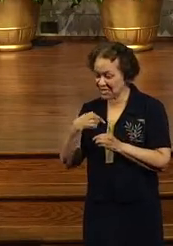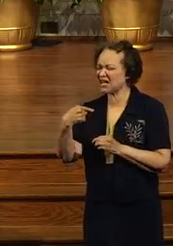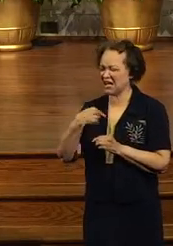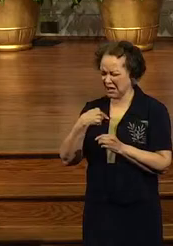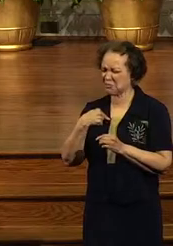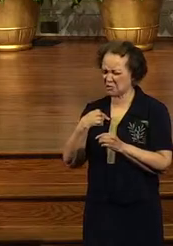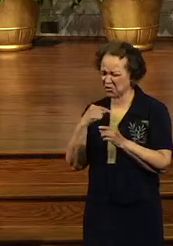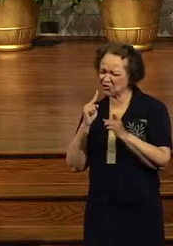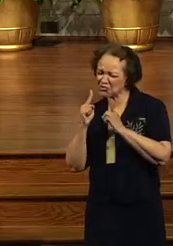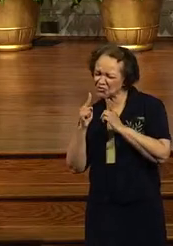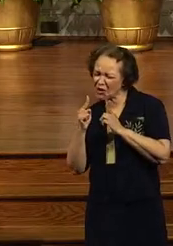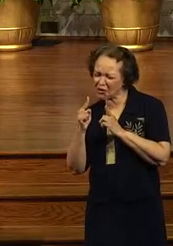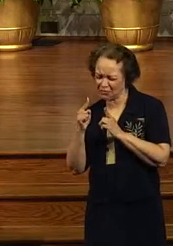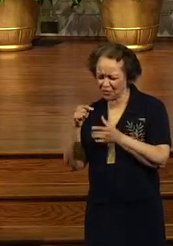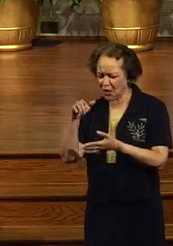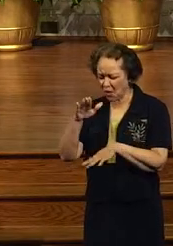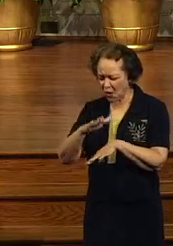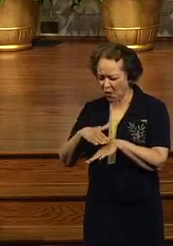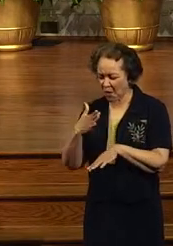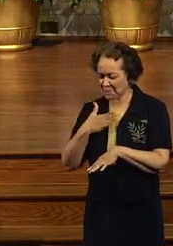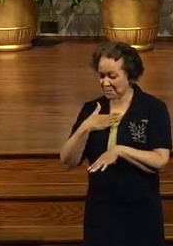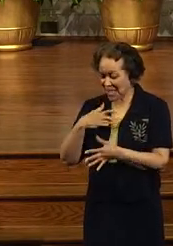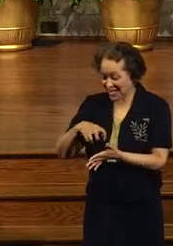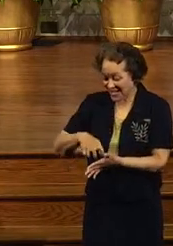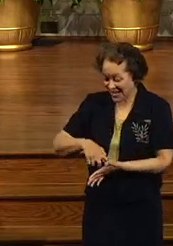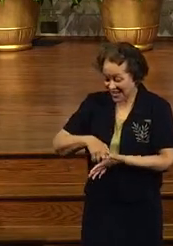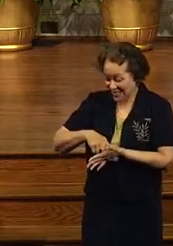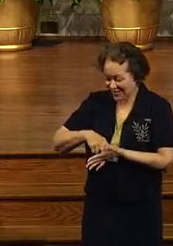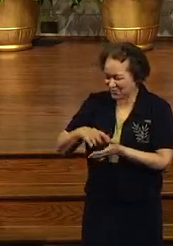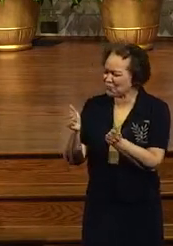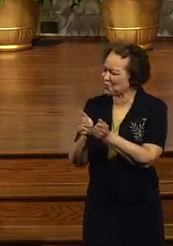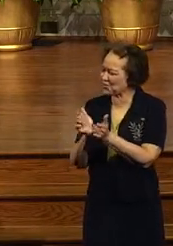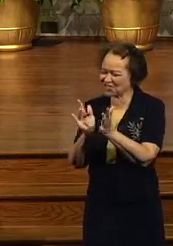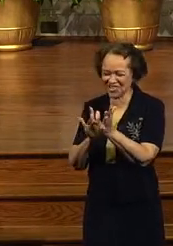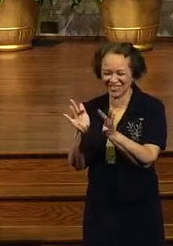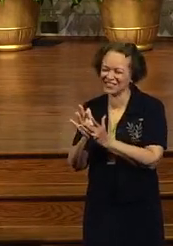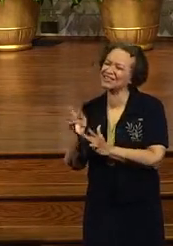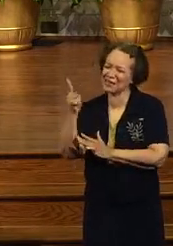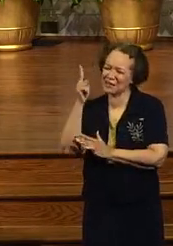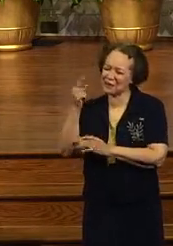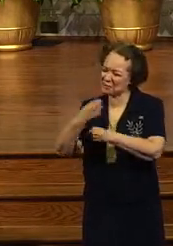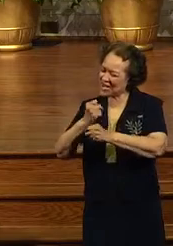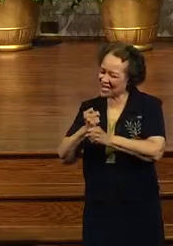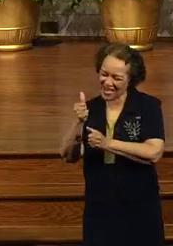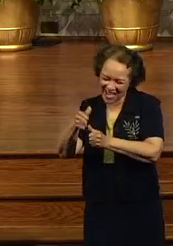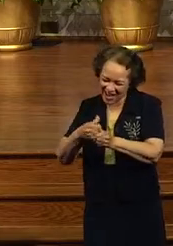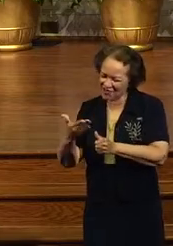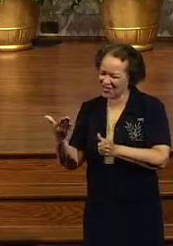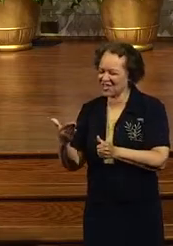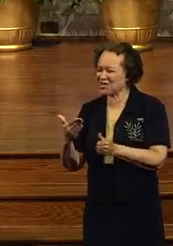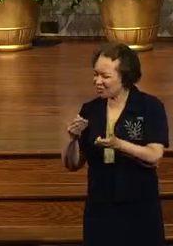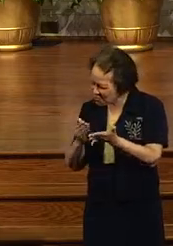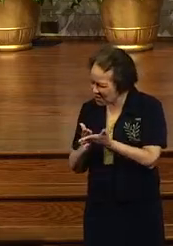knees because just a little talk with Jesus will make everything all right.